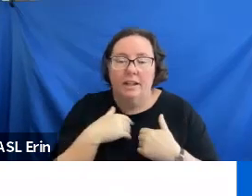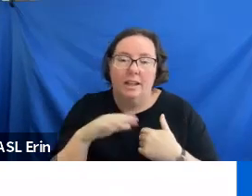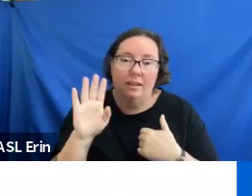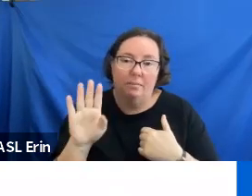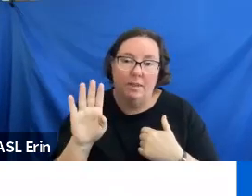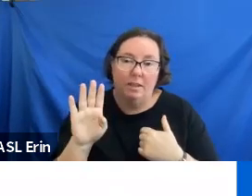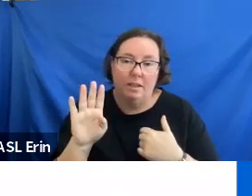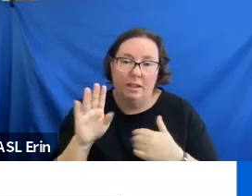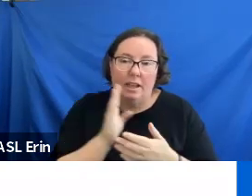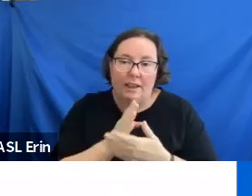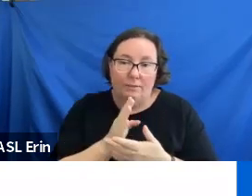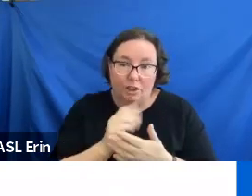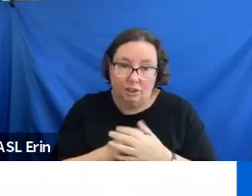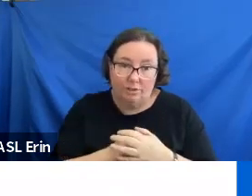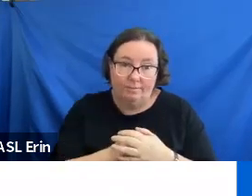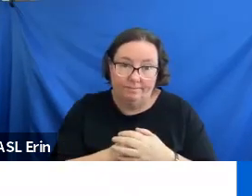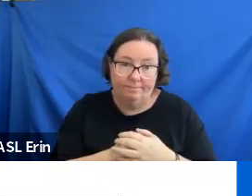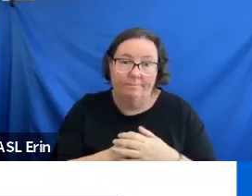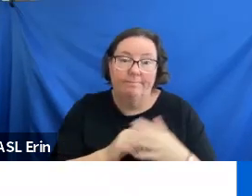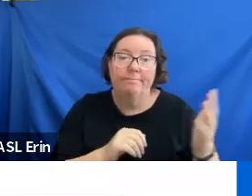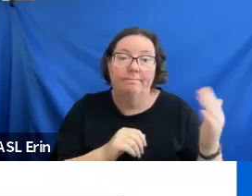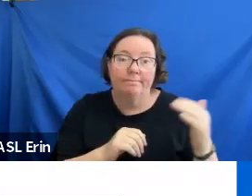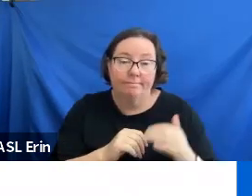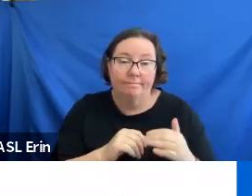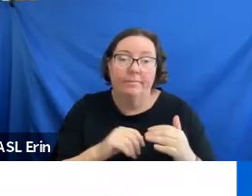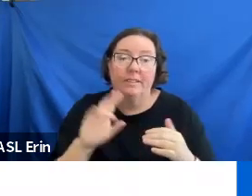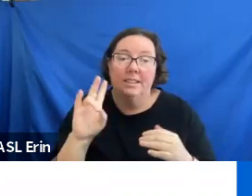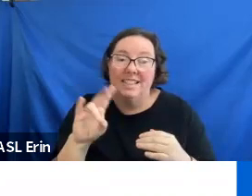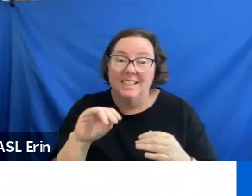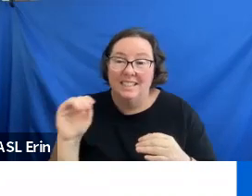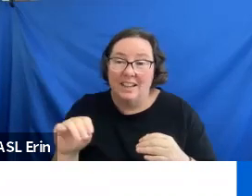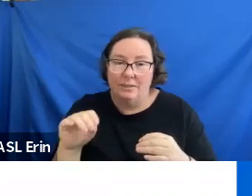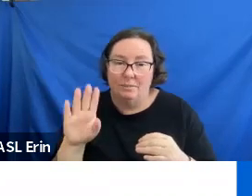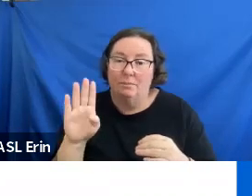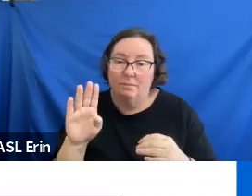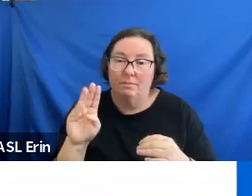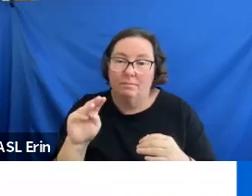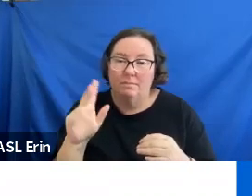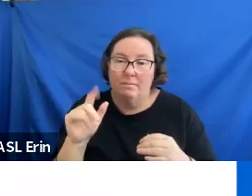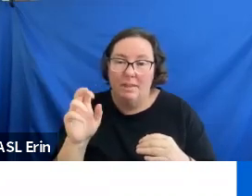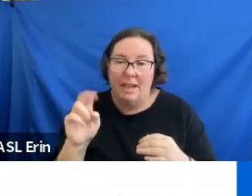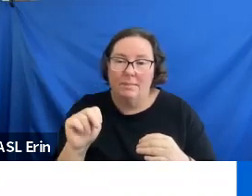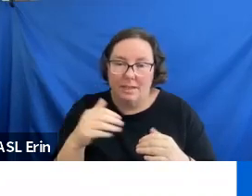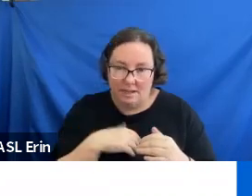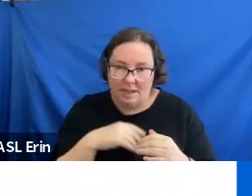B average. And then I think that's, and 7% in Mattapan had a B